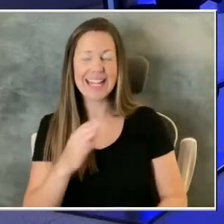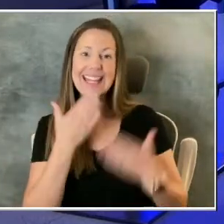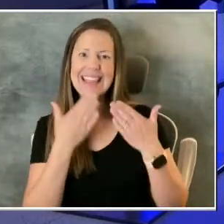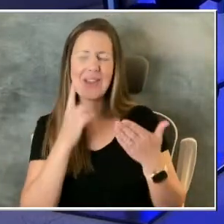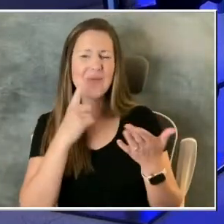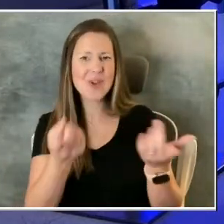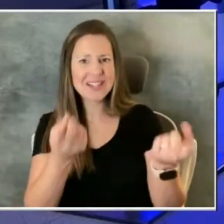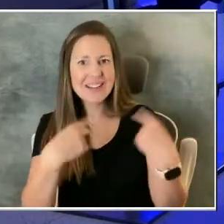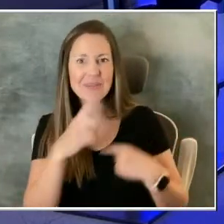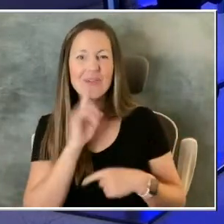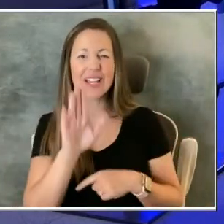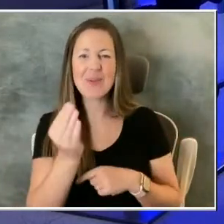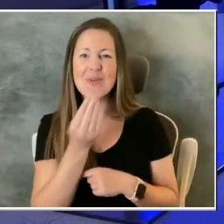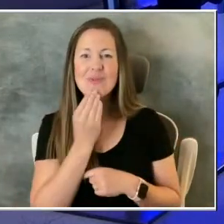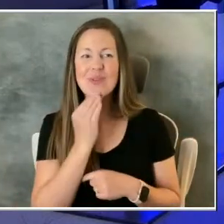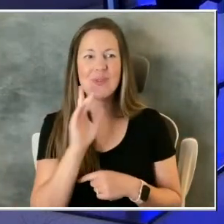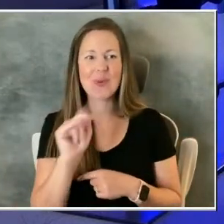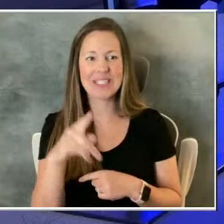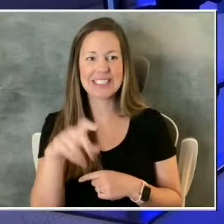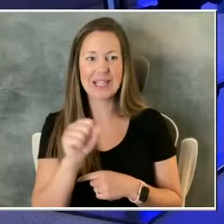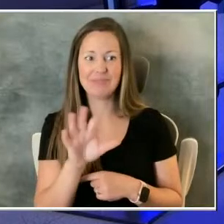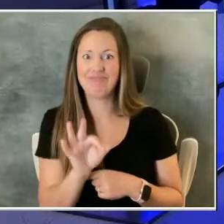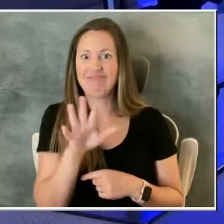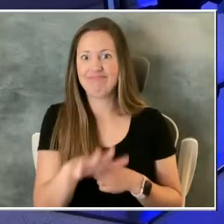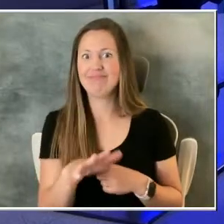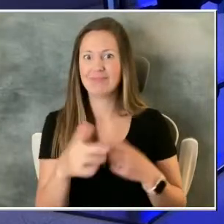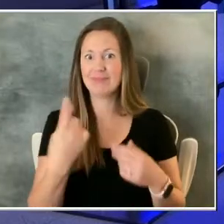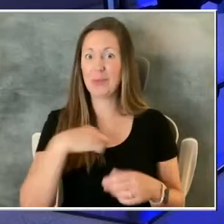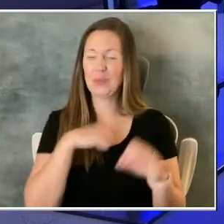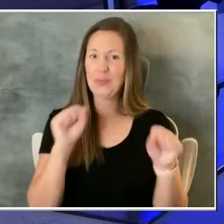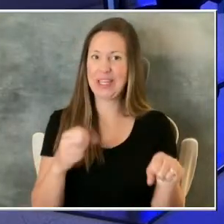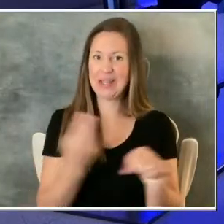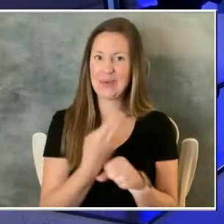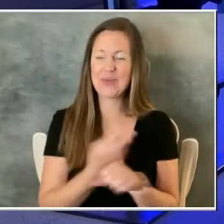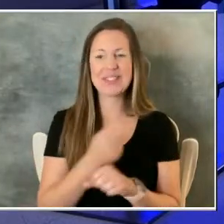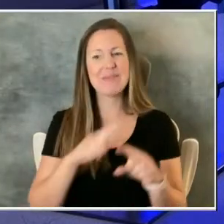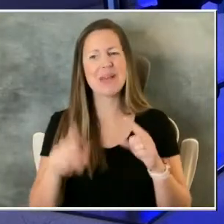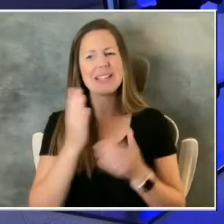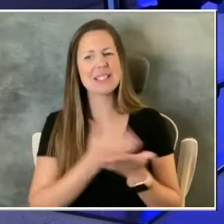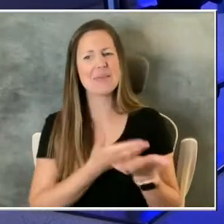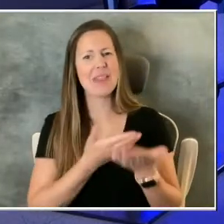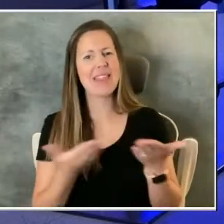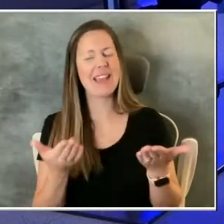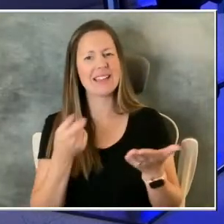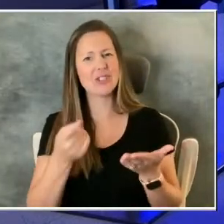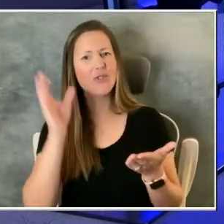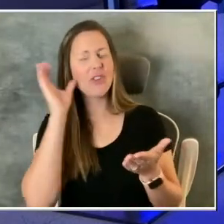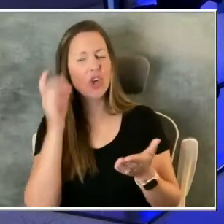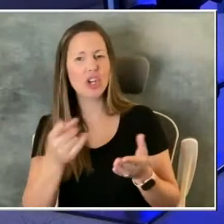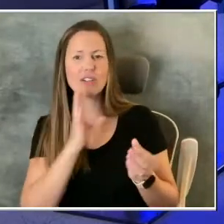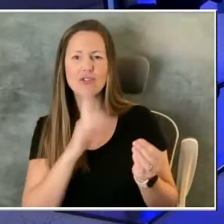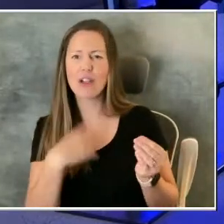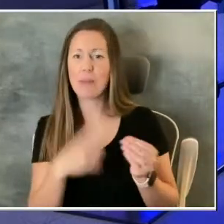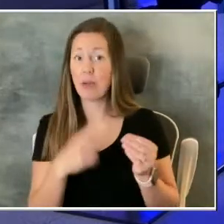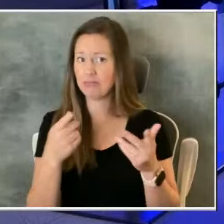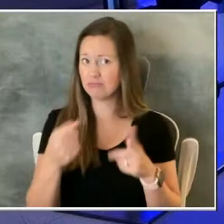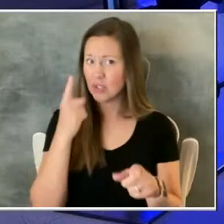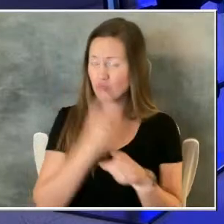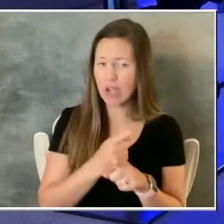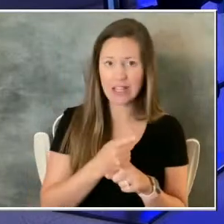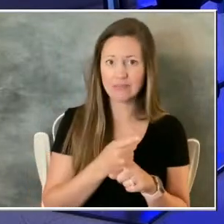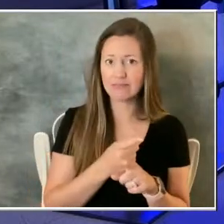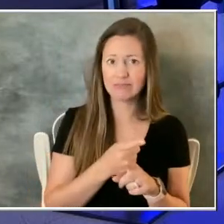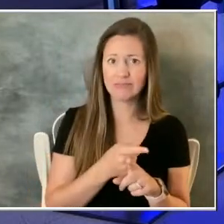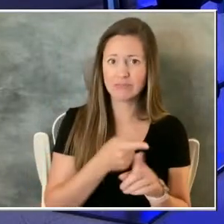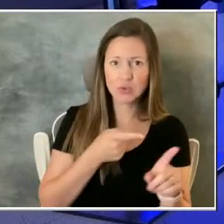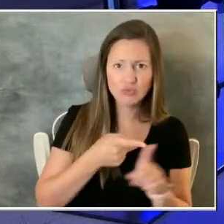always something any of us can use. But some of the things that you've heard Linda talk about, just is she on the right track? What is she doing?